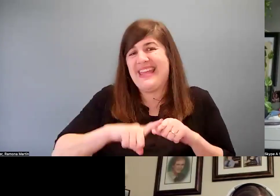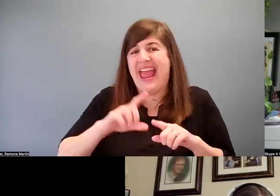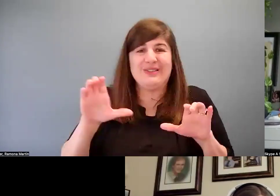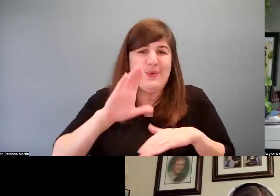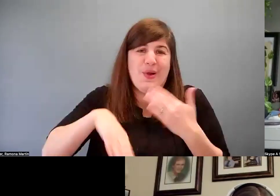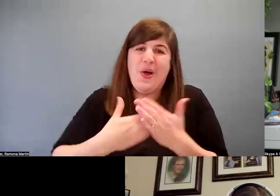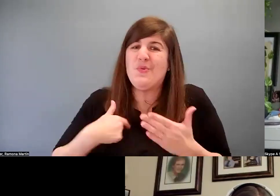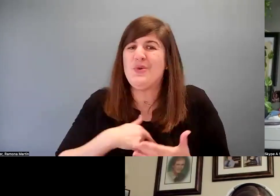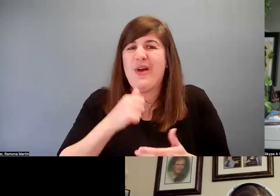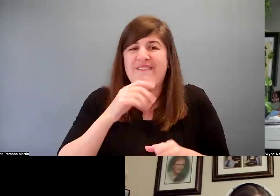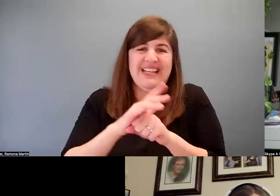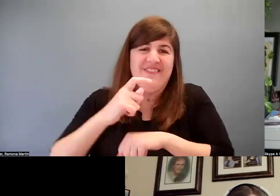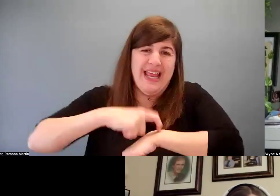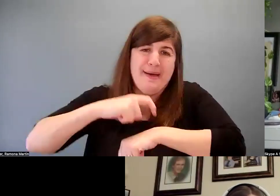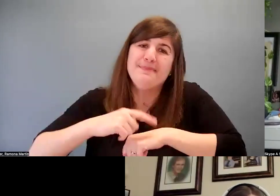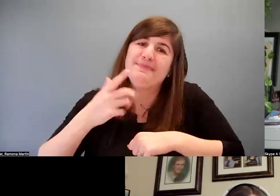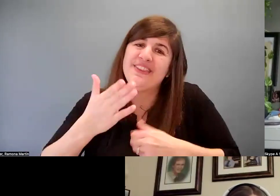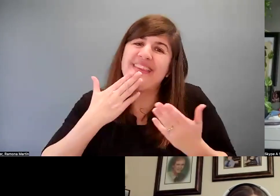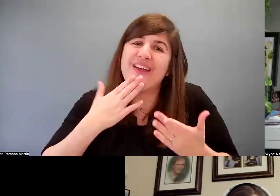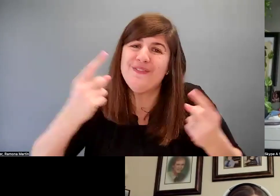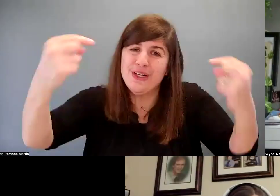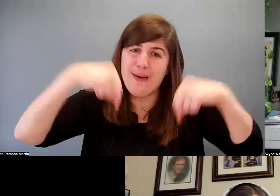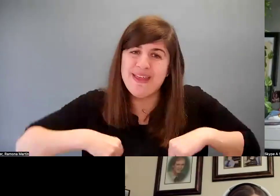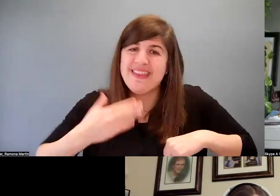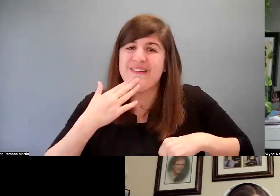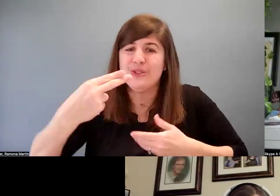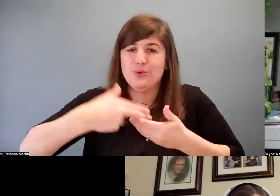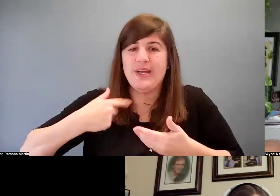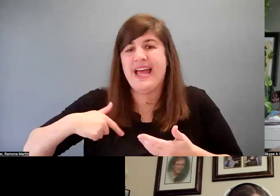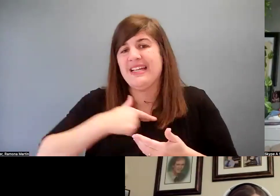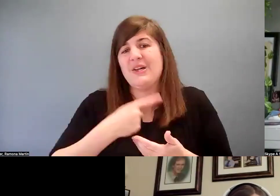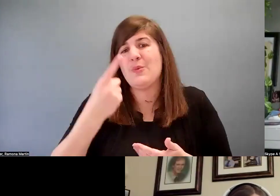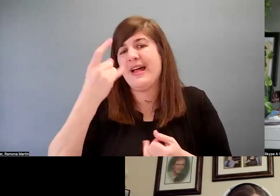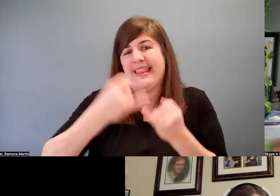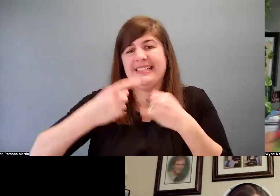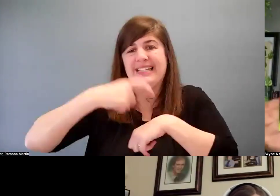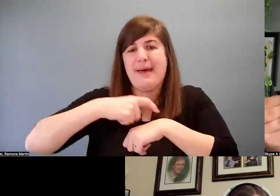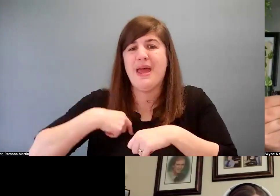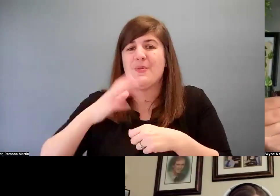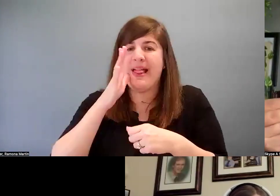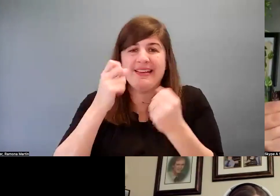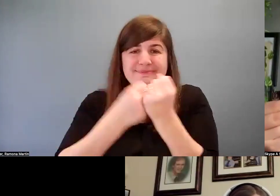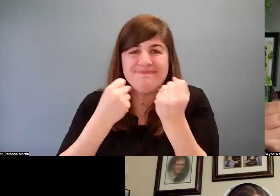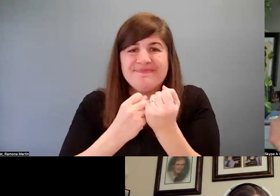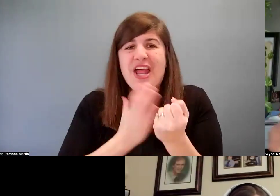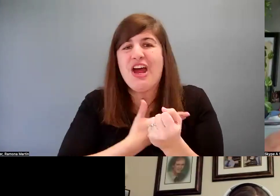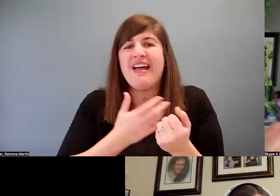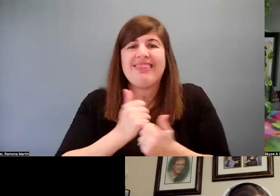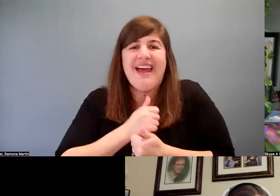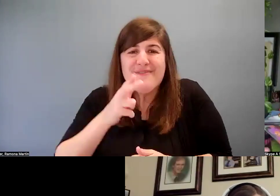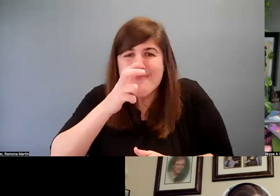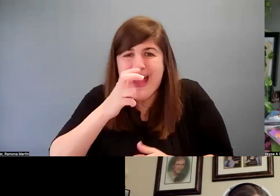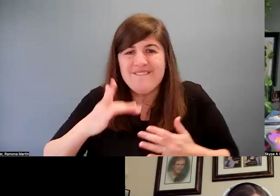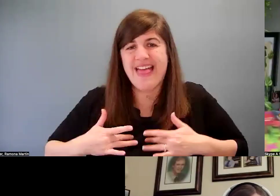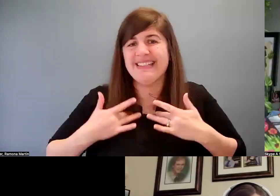time. So thank you for coming. Thank you for joining us. And one last time, I'm going to plug our Love Bug Valentines. There's